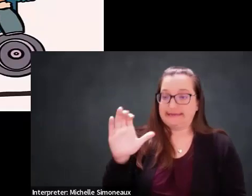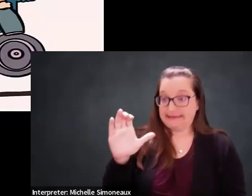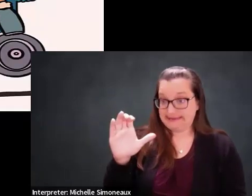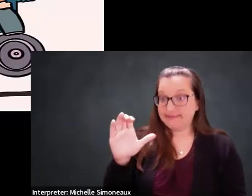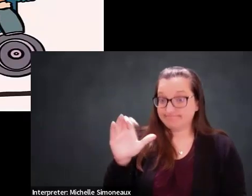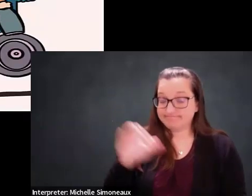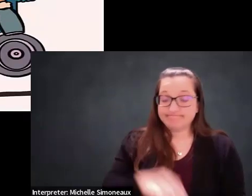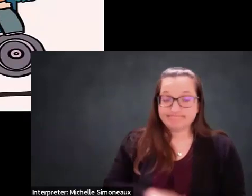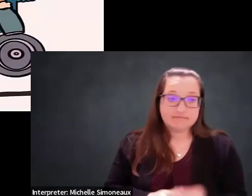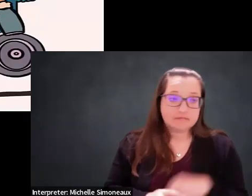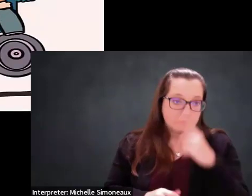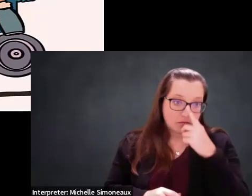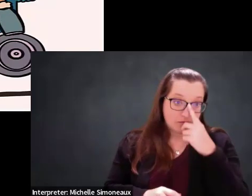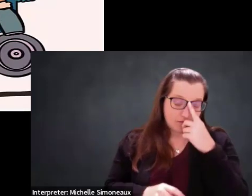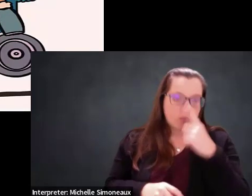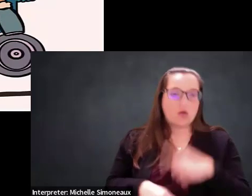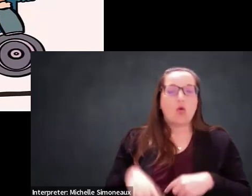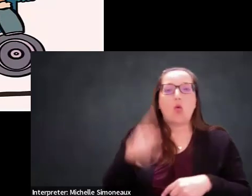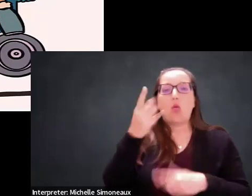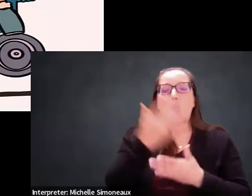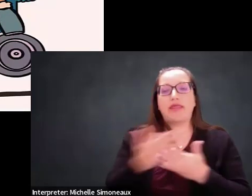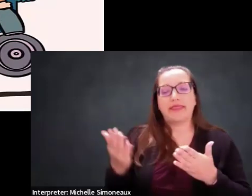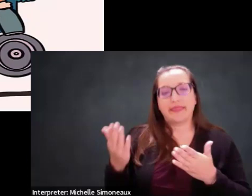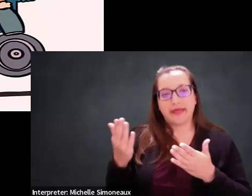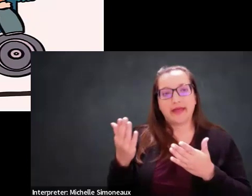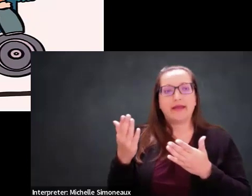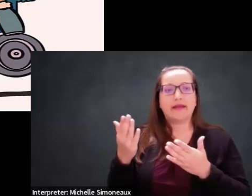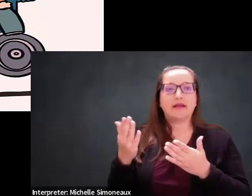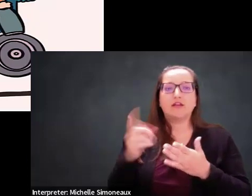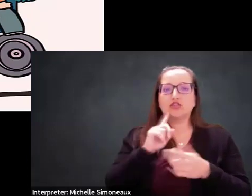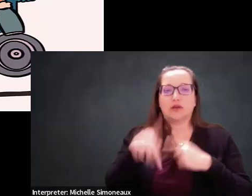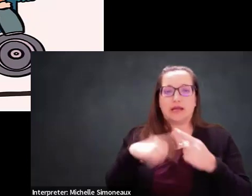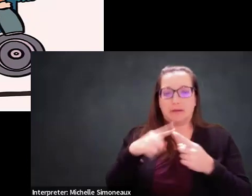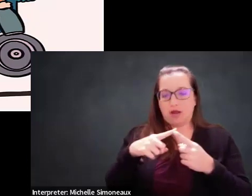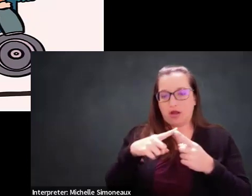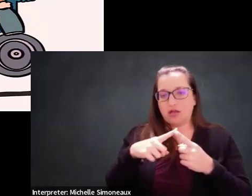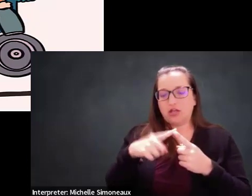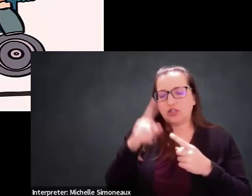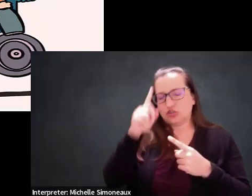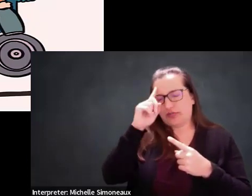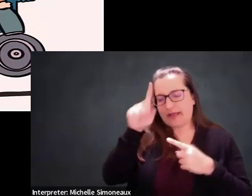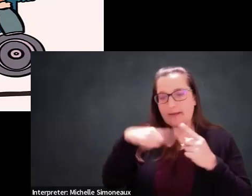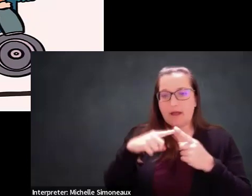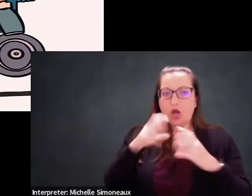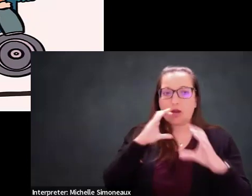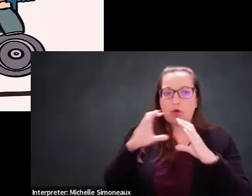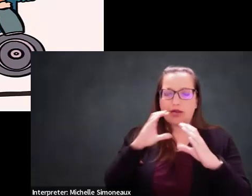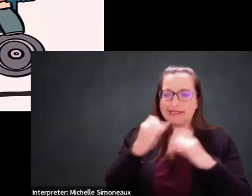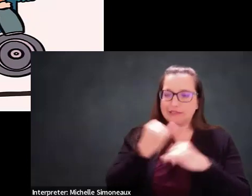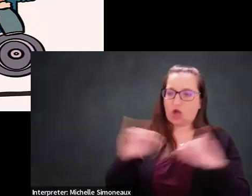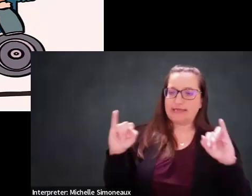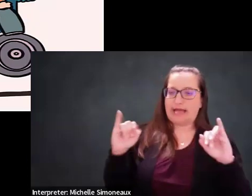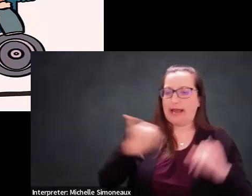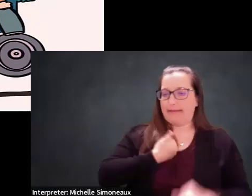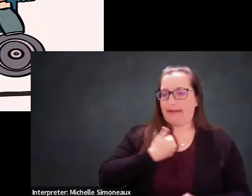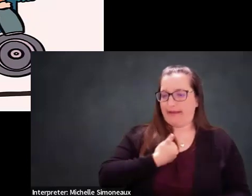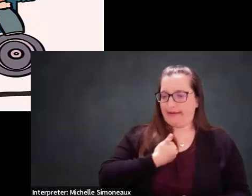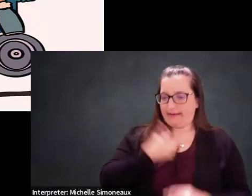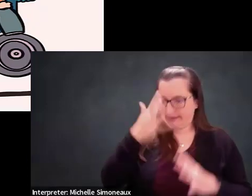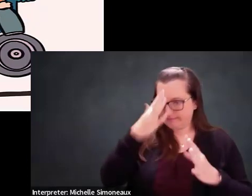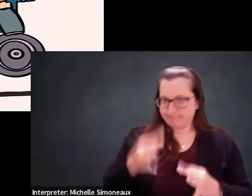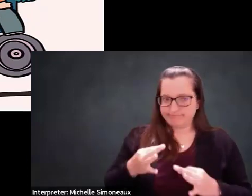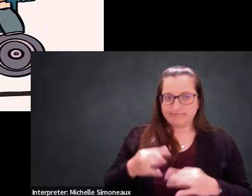So one of the big things, if we can take away anything from today, is the concept of communication autonomy, which is choosing the communication